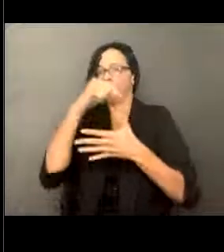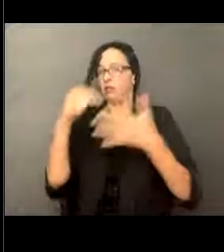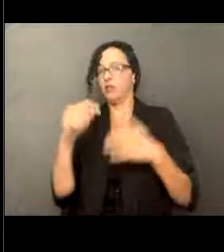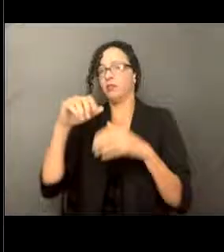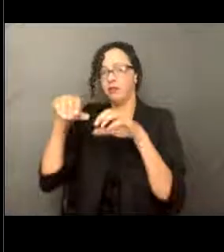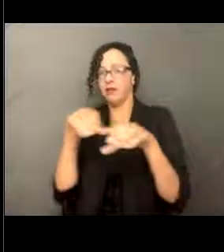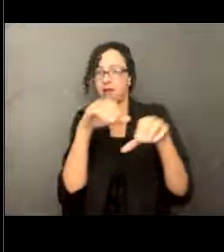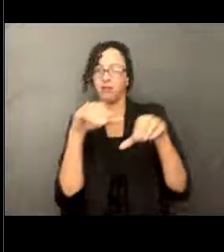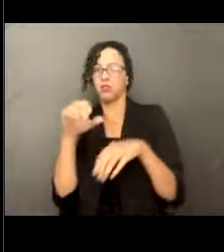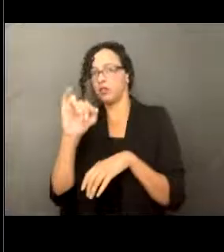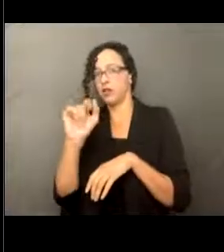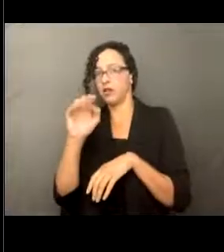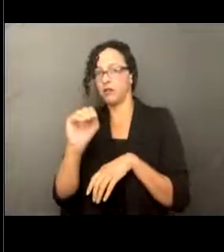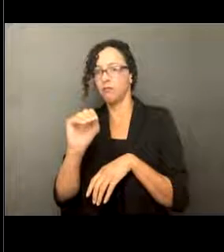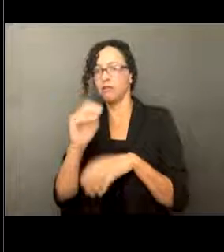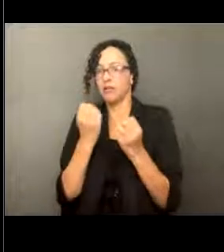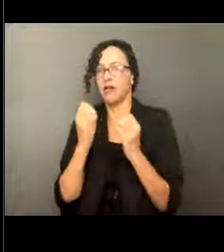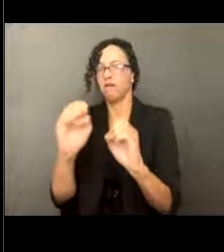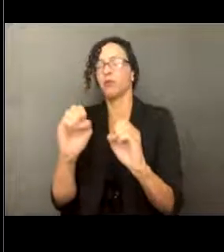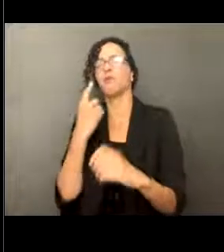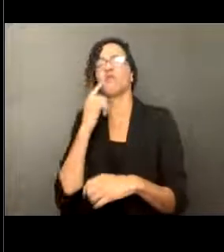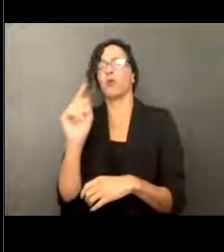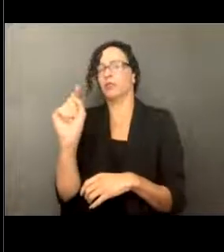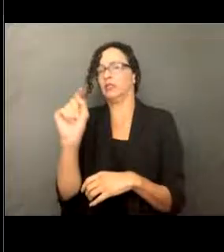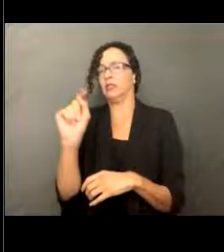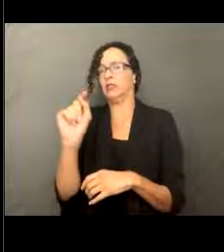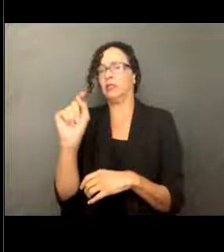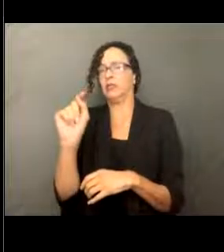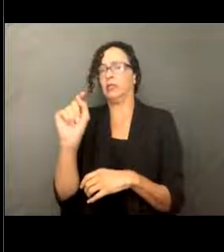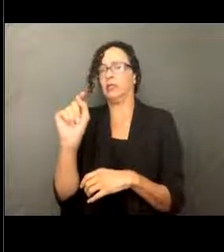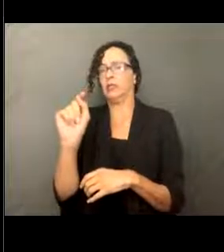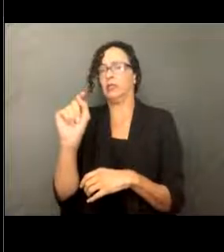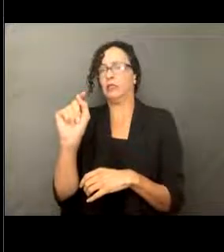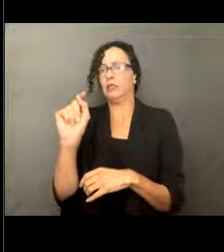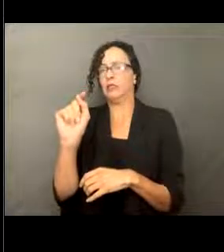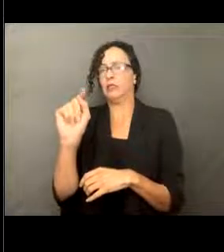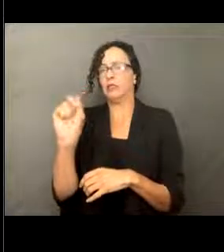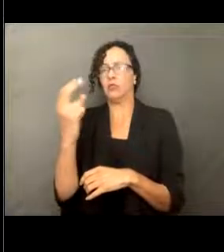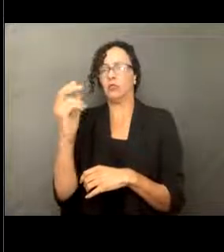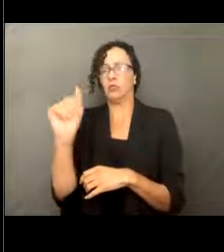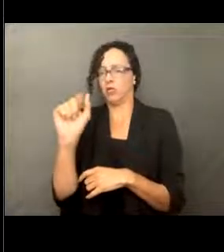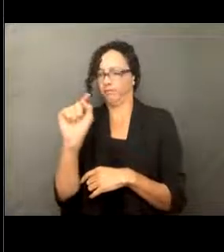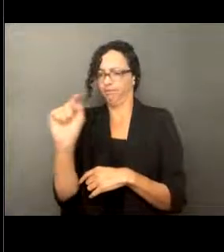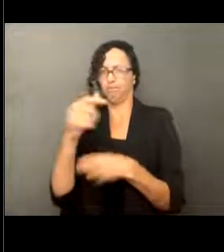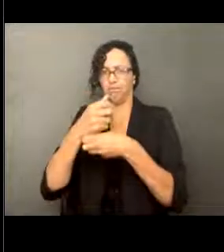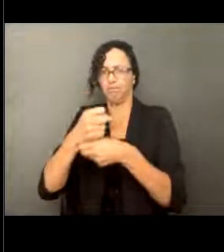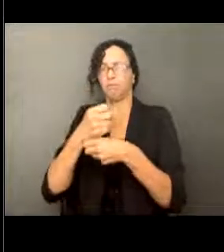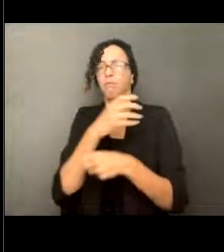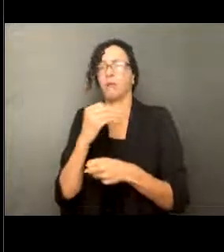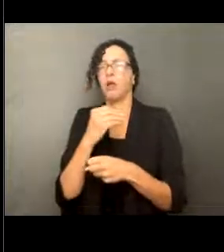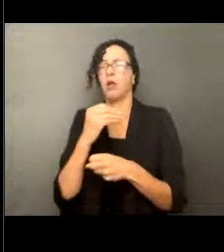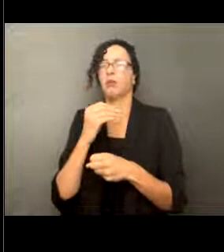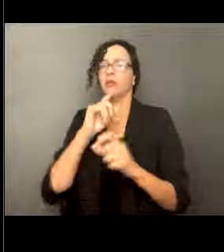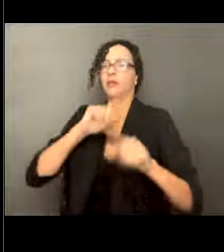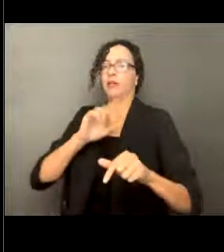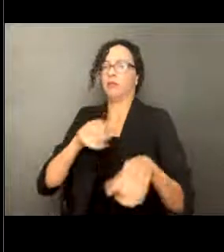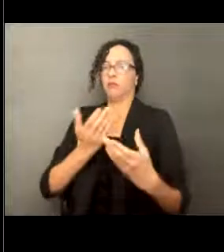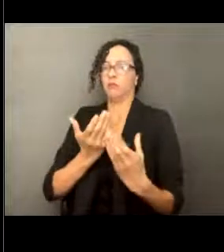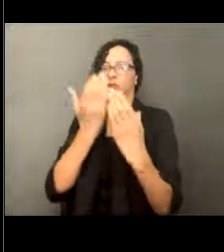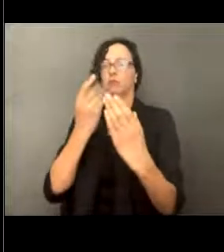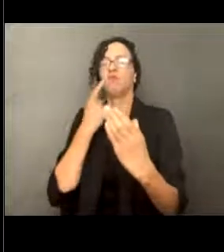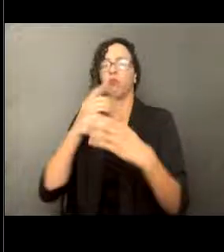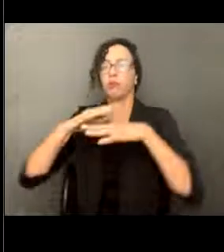on TSET and the solutions for congested corridors. updating the guidelines for those two